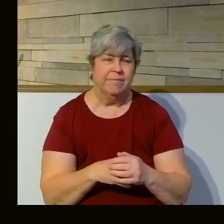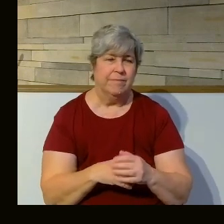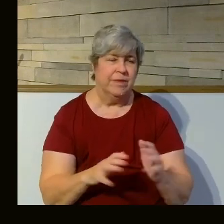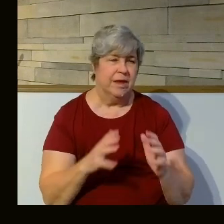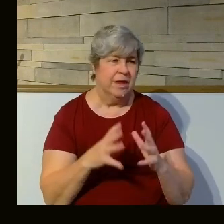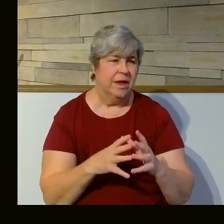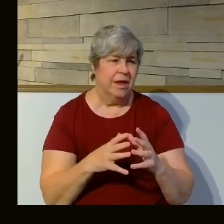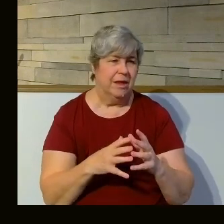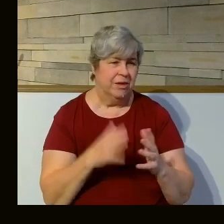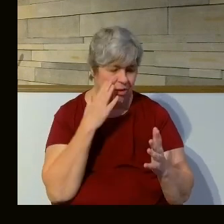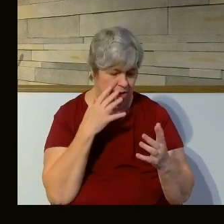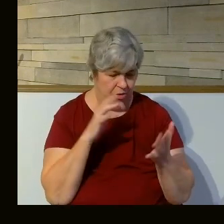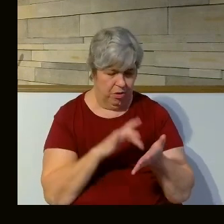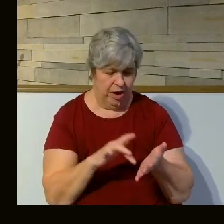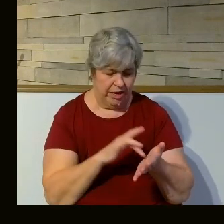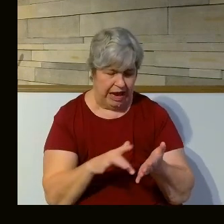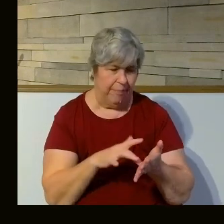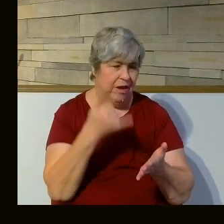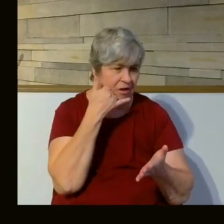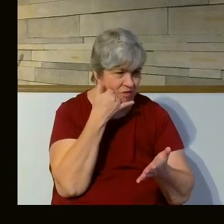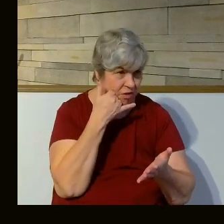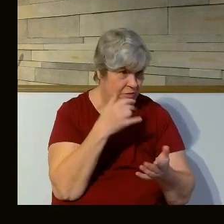How well do your electronic devices work?